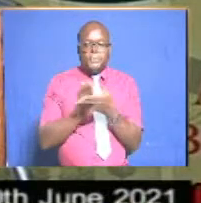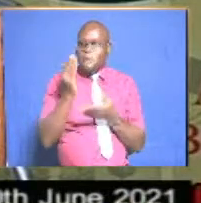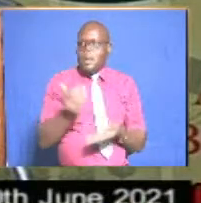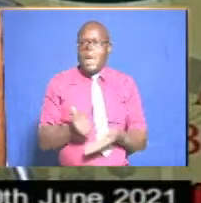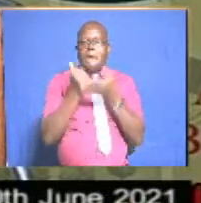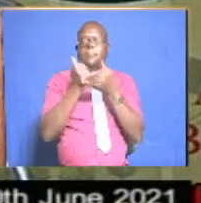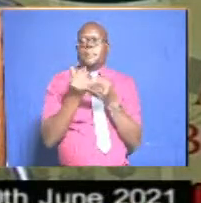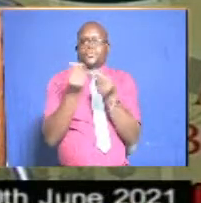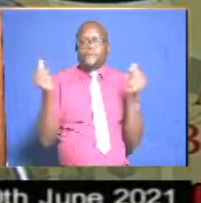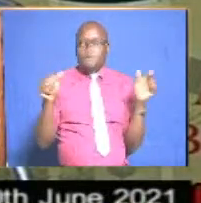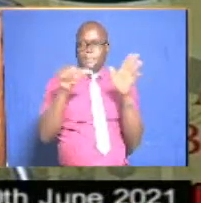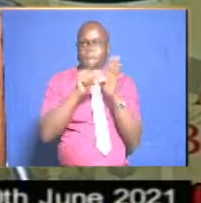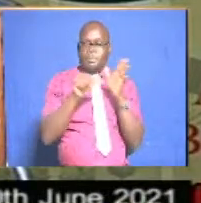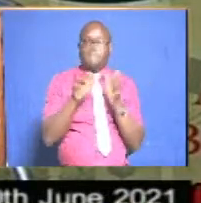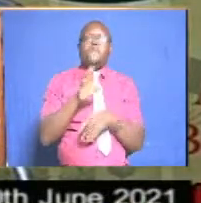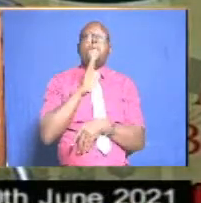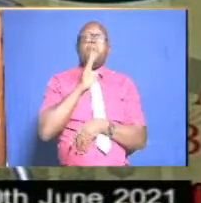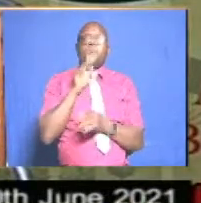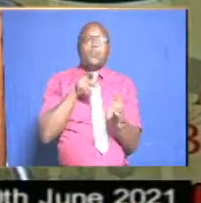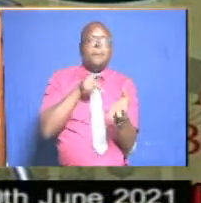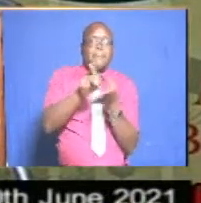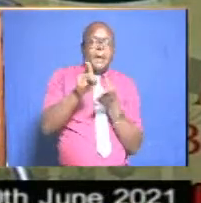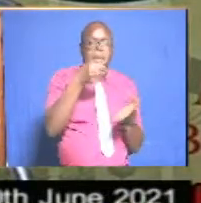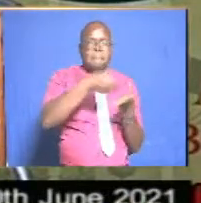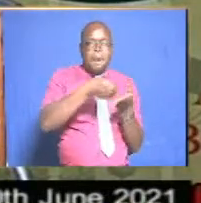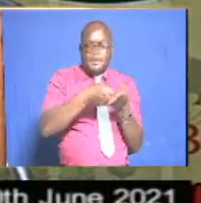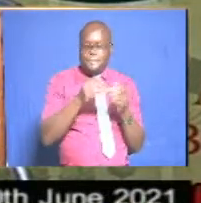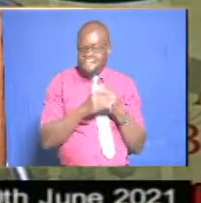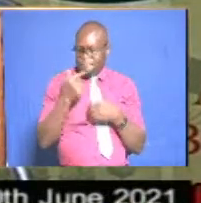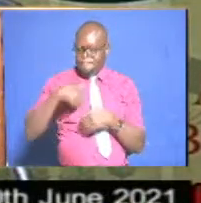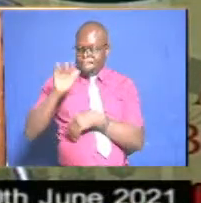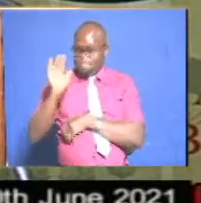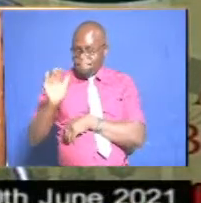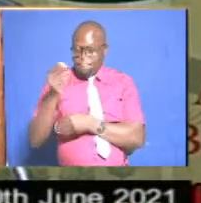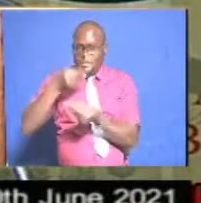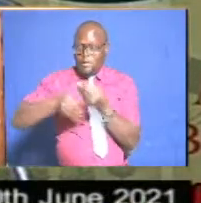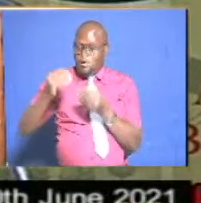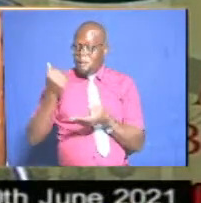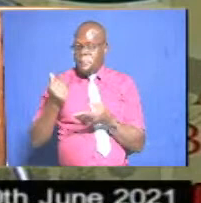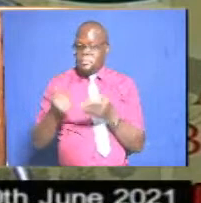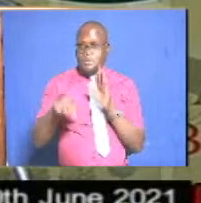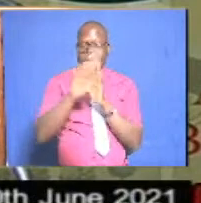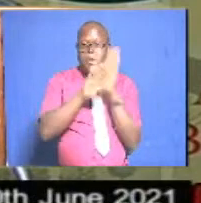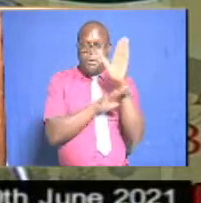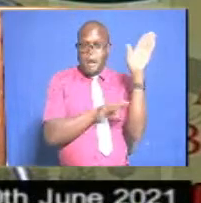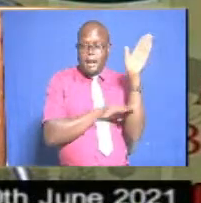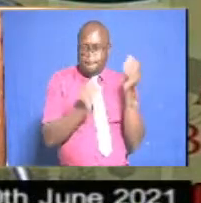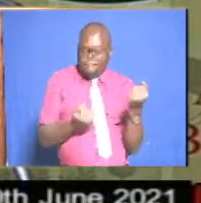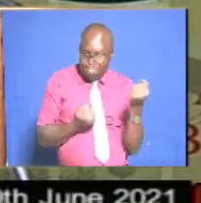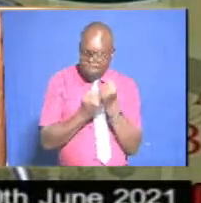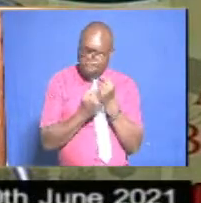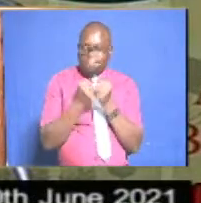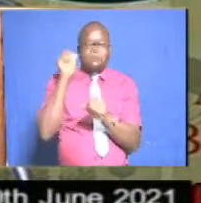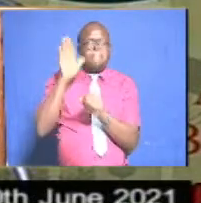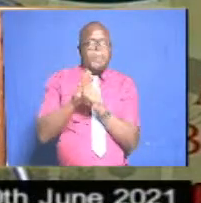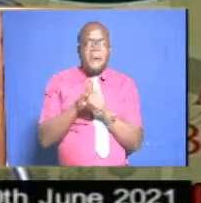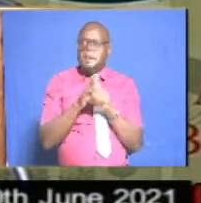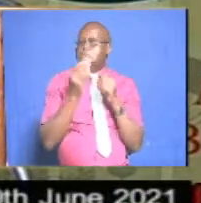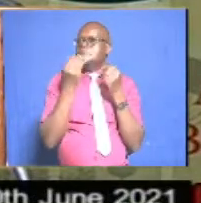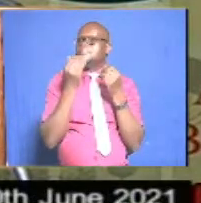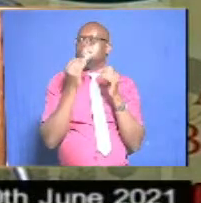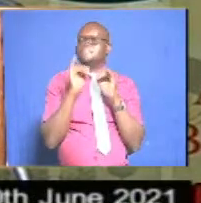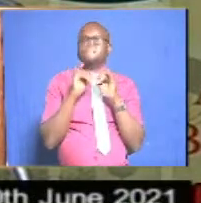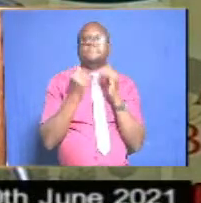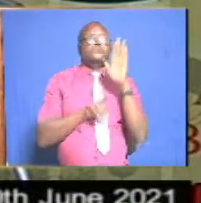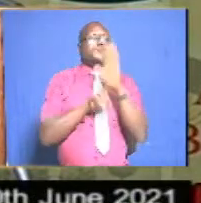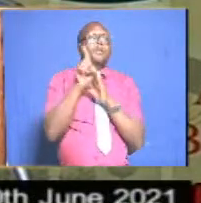debt. Upon our request, this economic recovery program is supported by multilateral and bilateral development